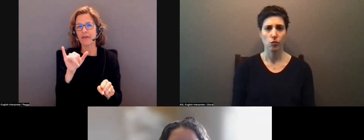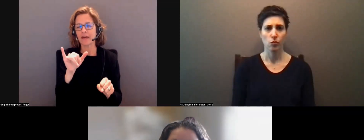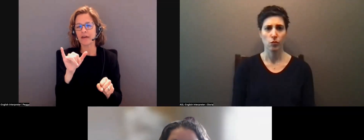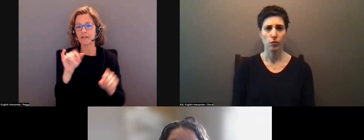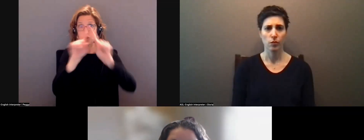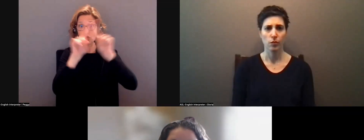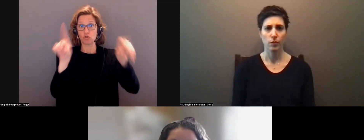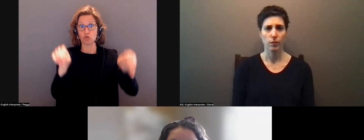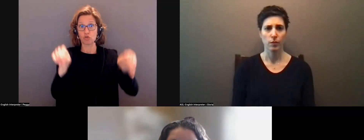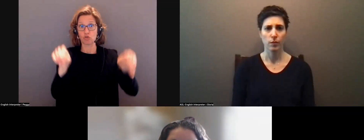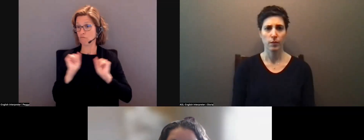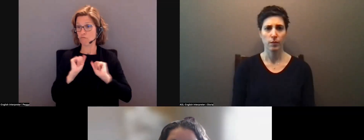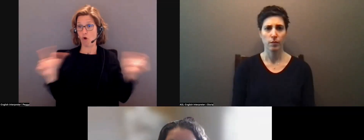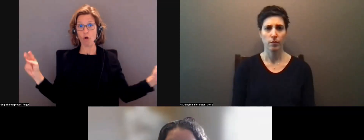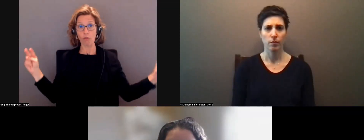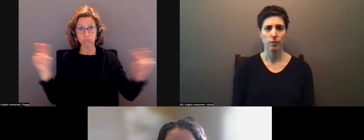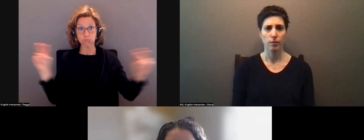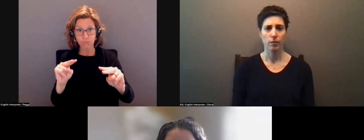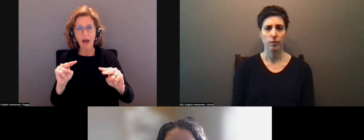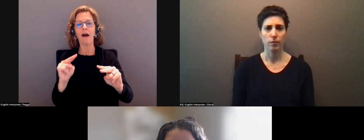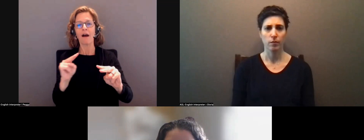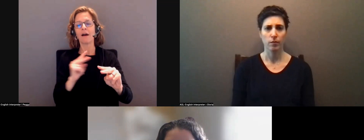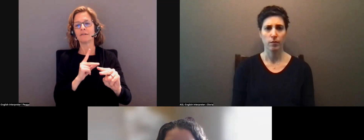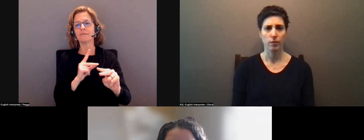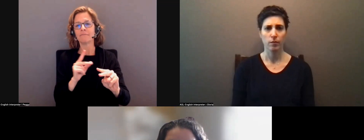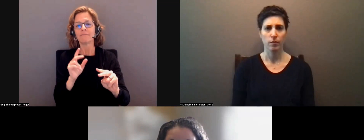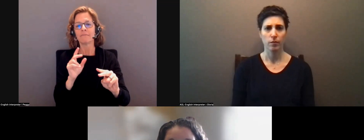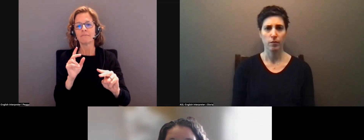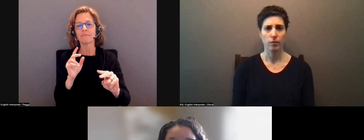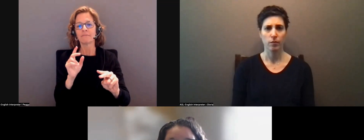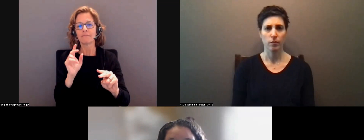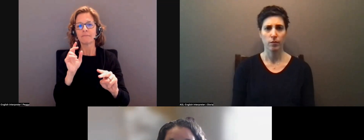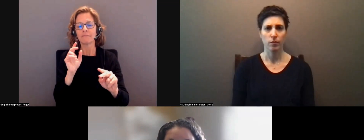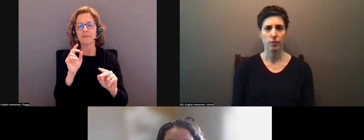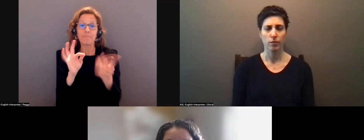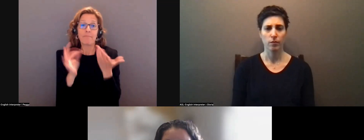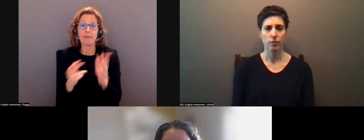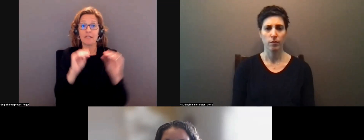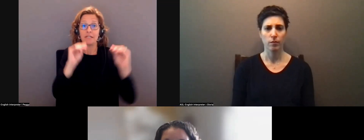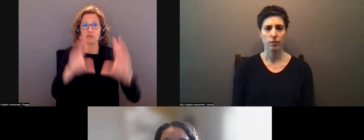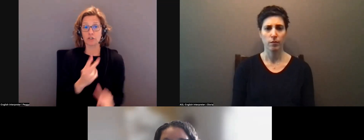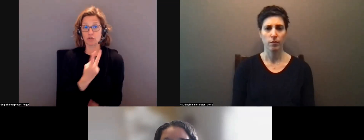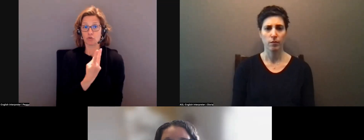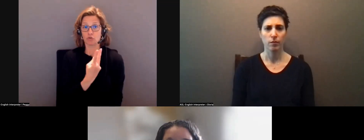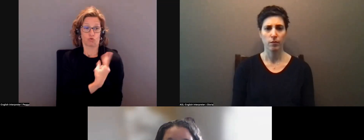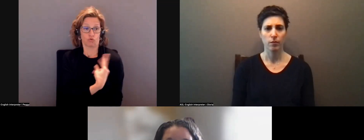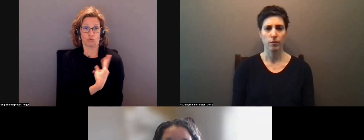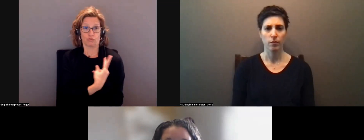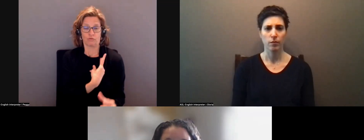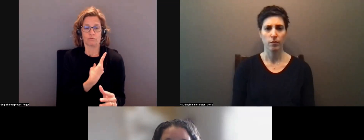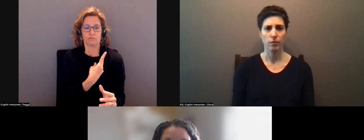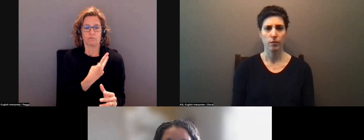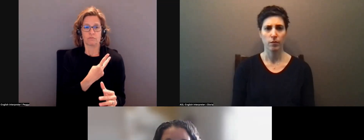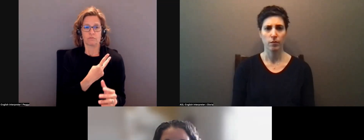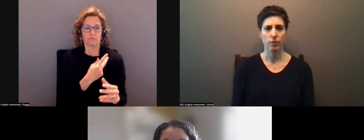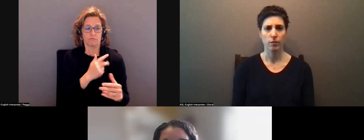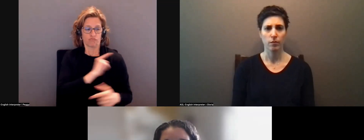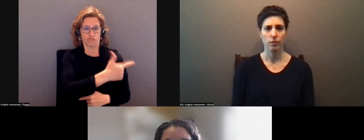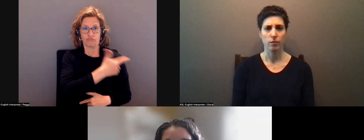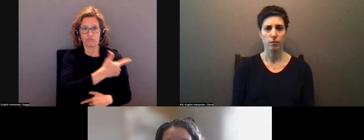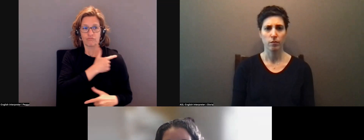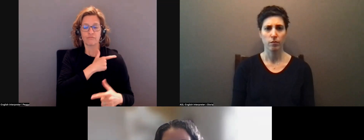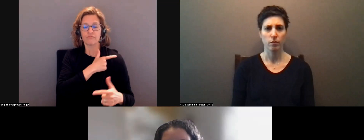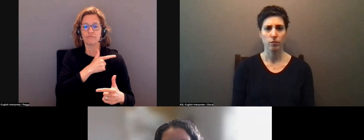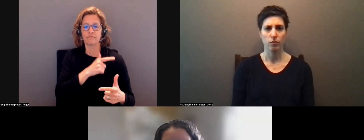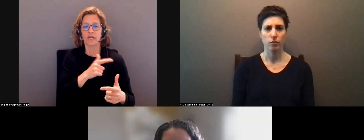be beneficial if they both wanted to be able to do follow-ups, and so then you could just have your setup through